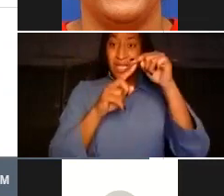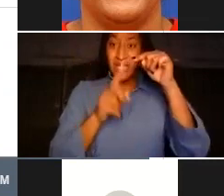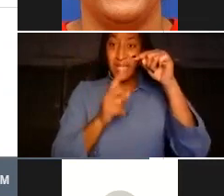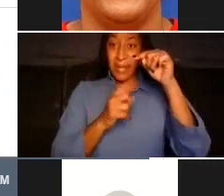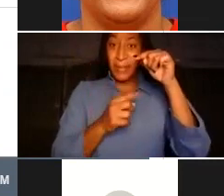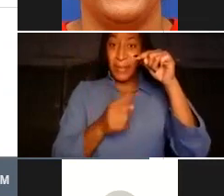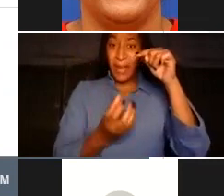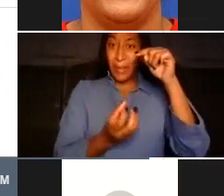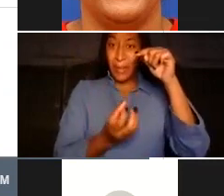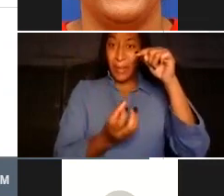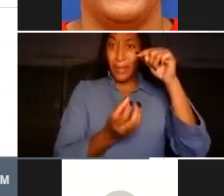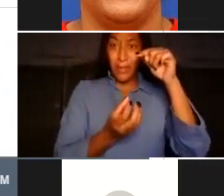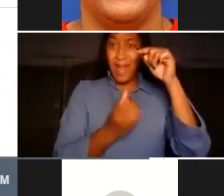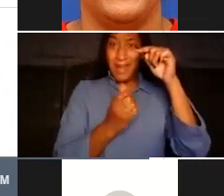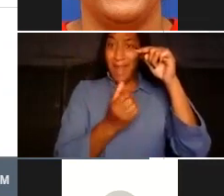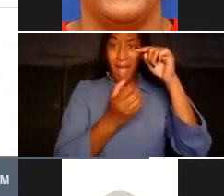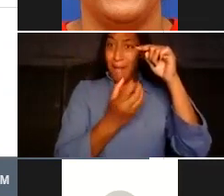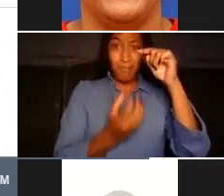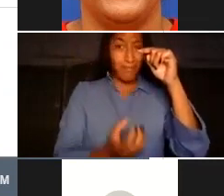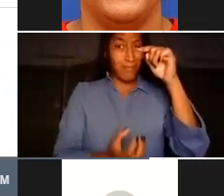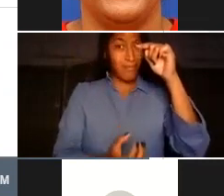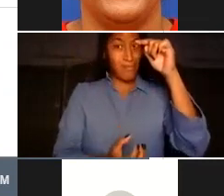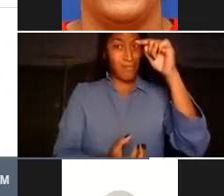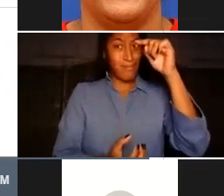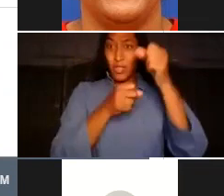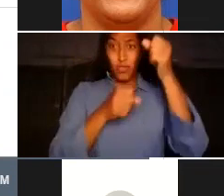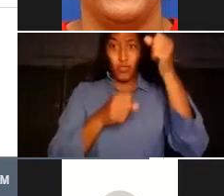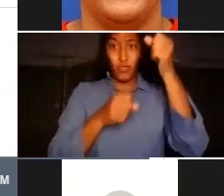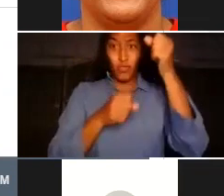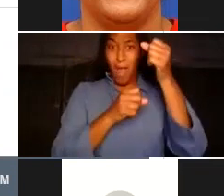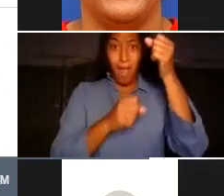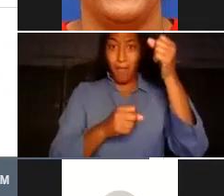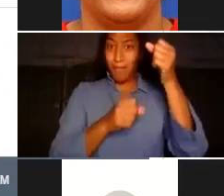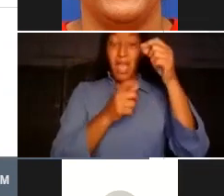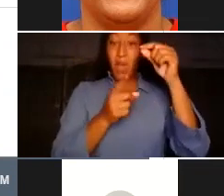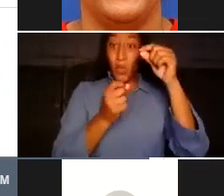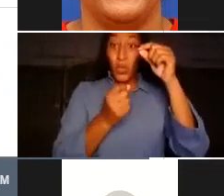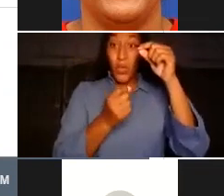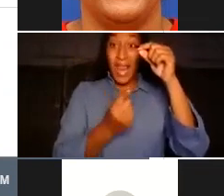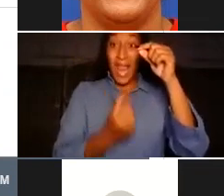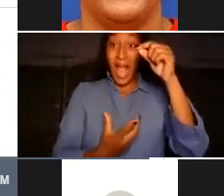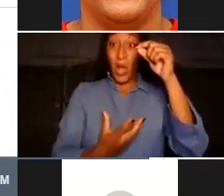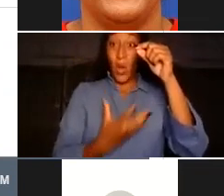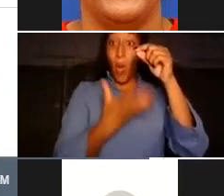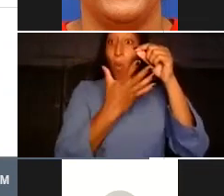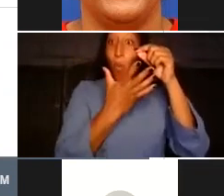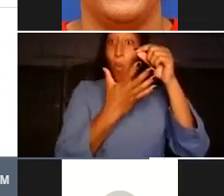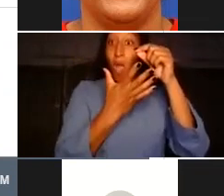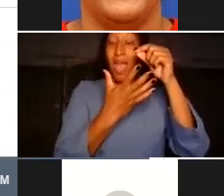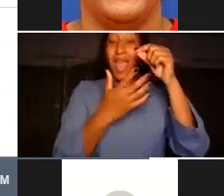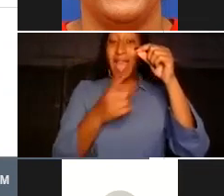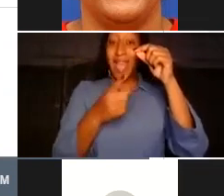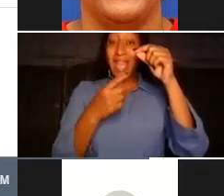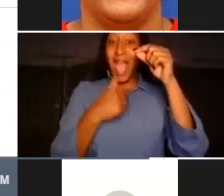all. And then when you let it go, it establishes a new equilibrium position, the middle